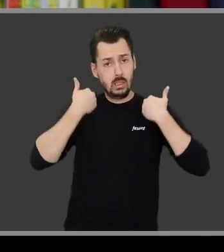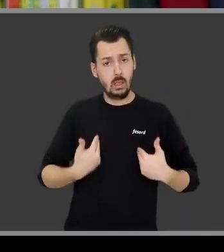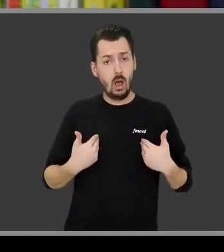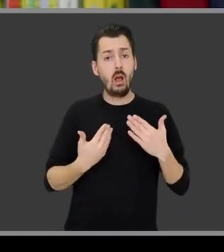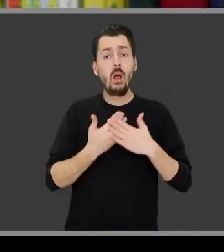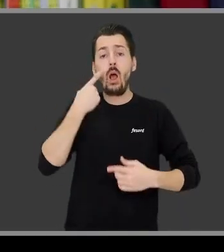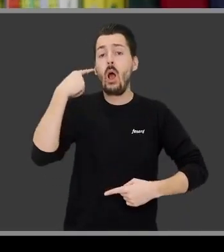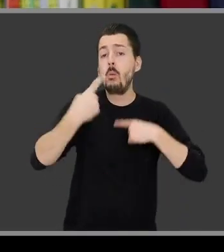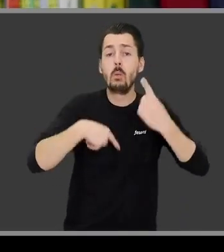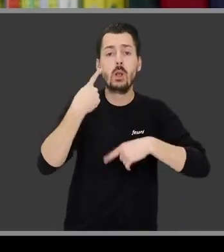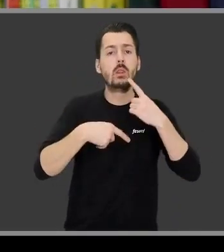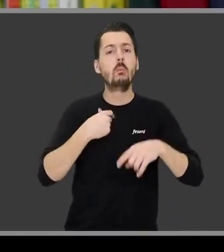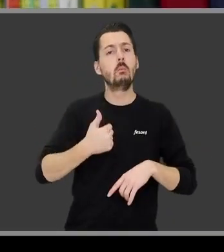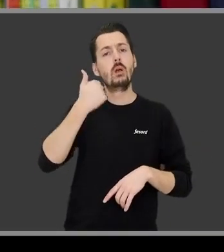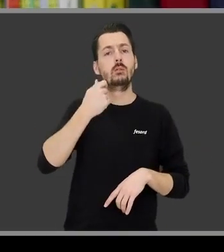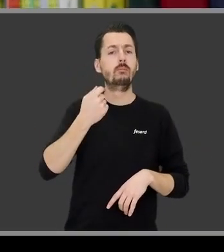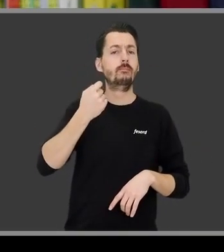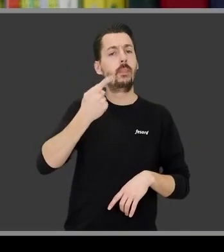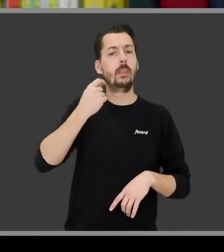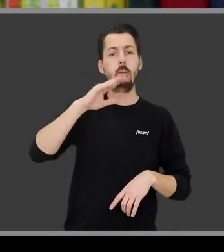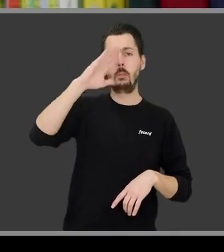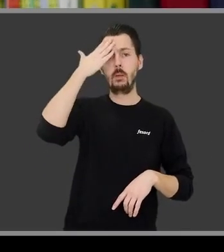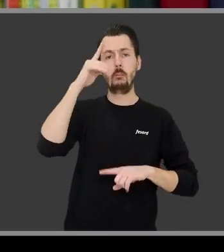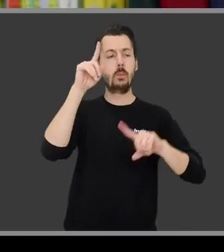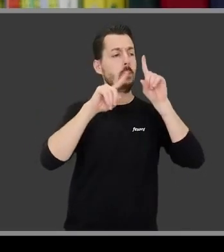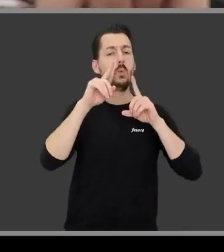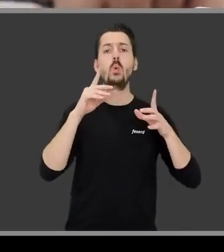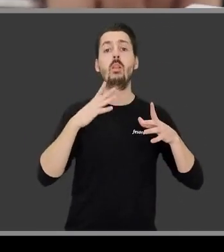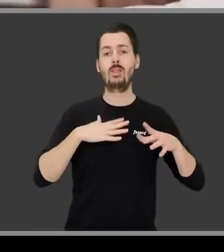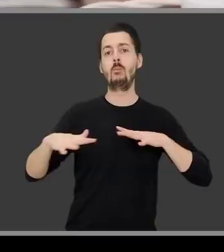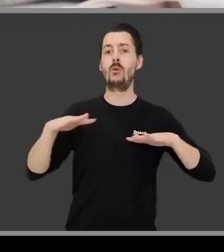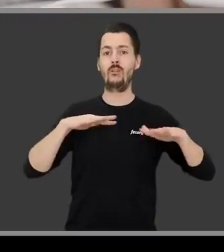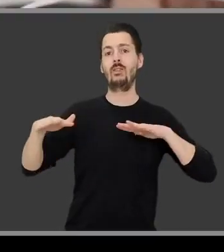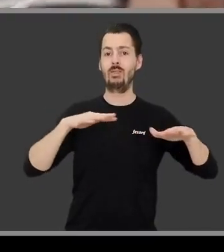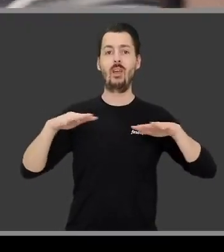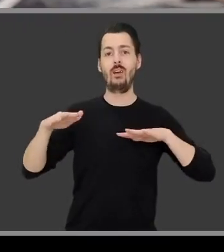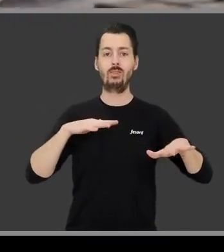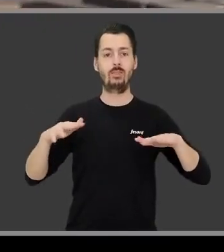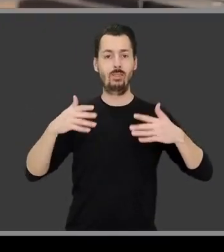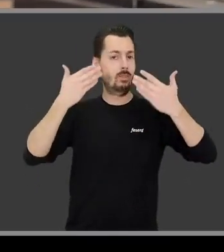Physical disability usually has the main effect of mobility problems.